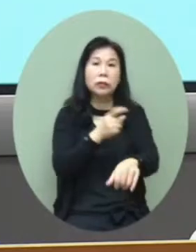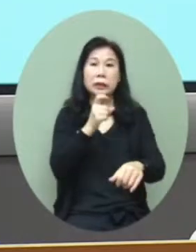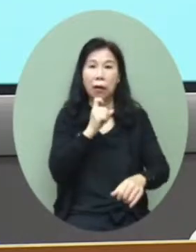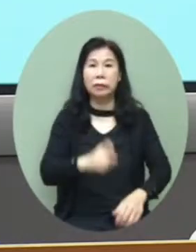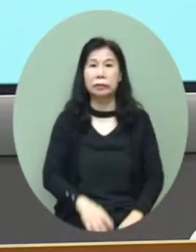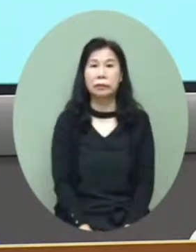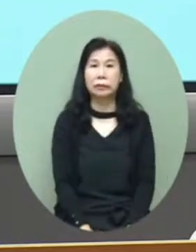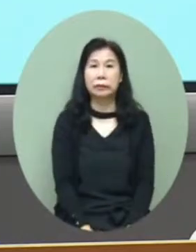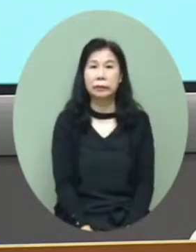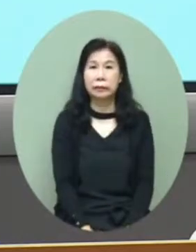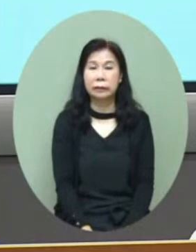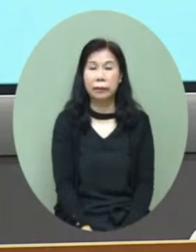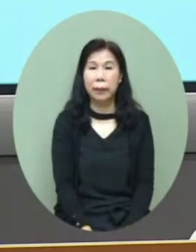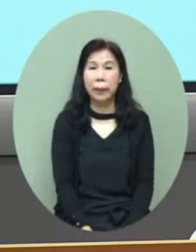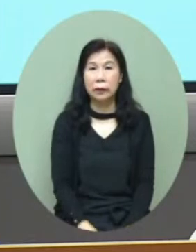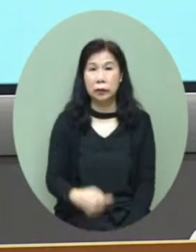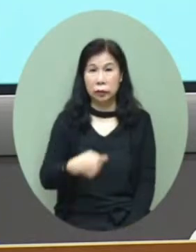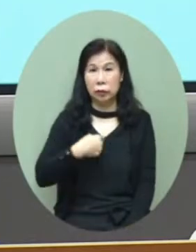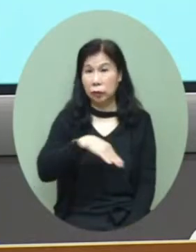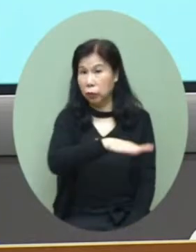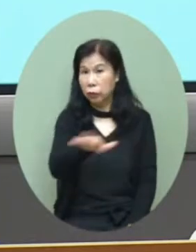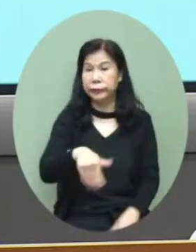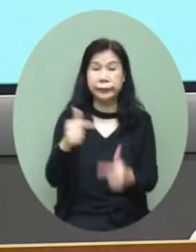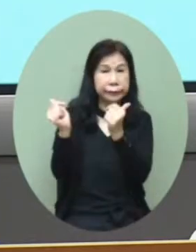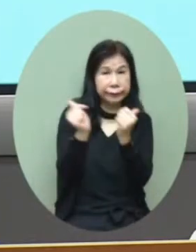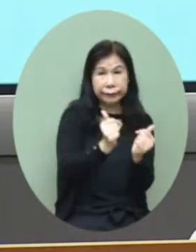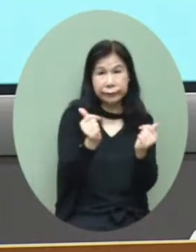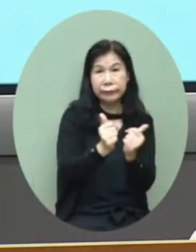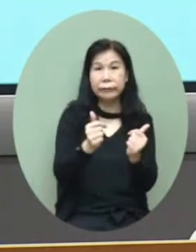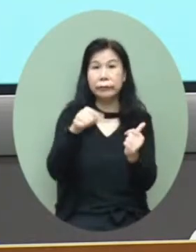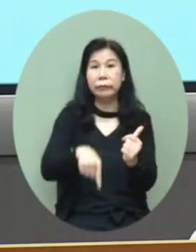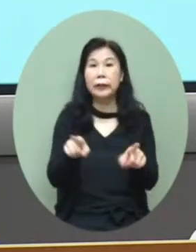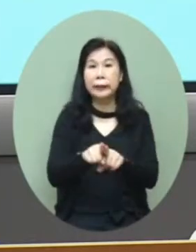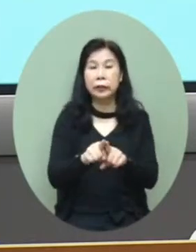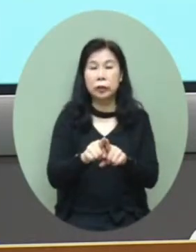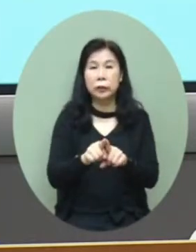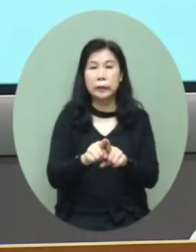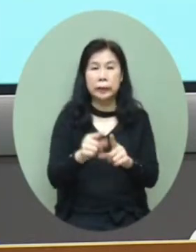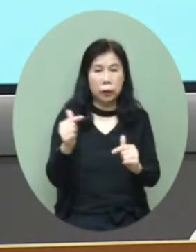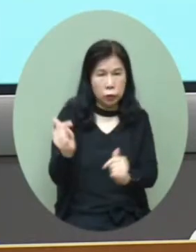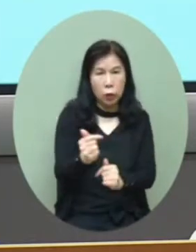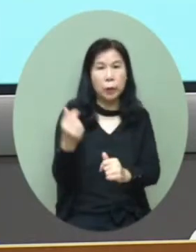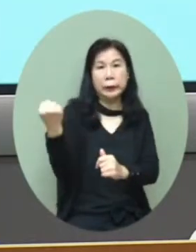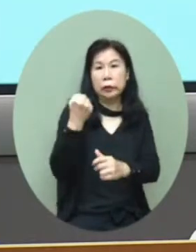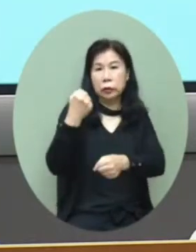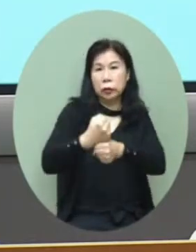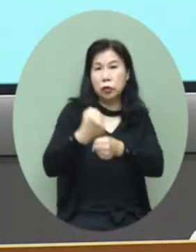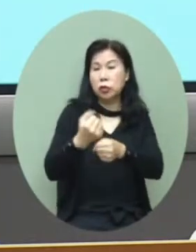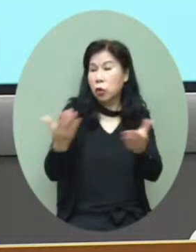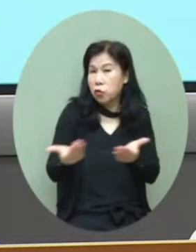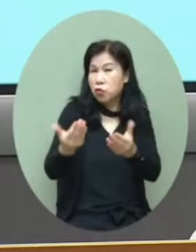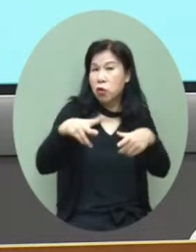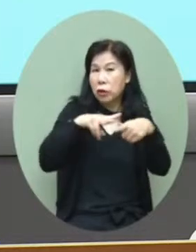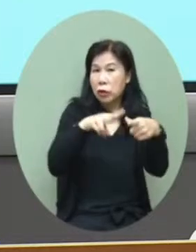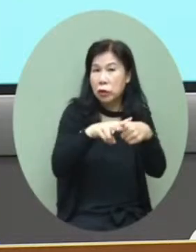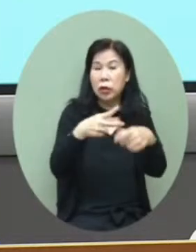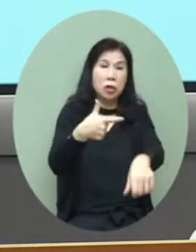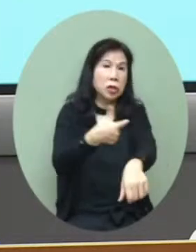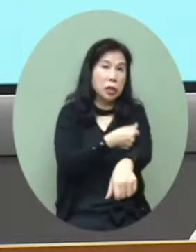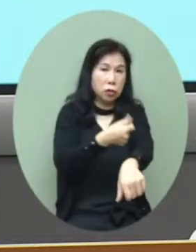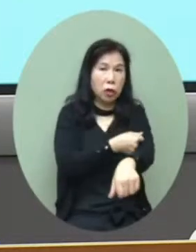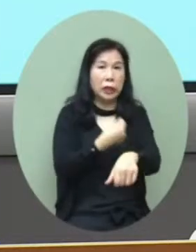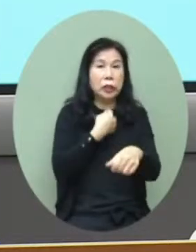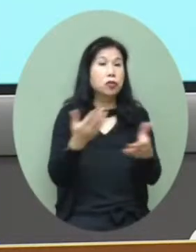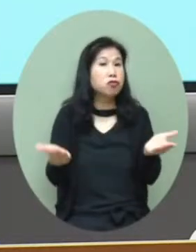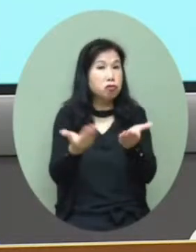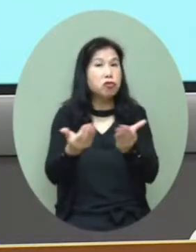2 doses. And those aged between 6 months and 3 years old have only started their vaccination program. So